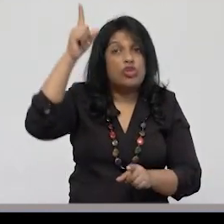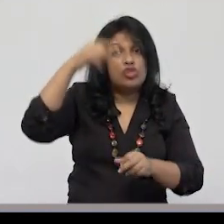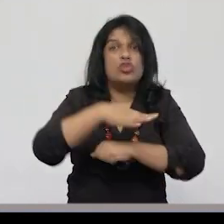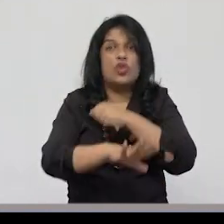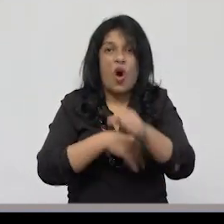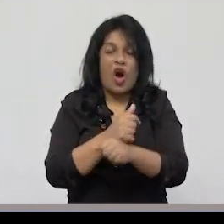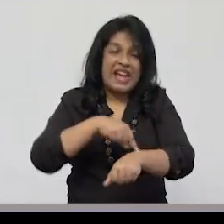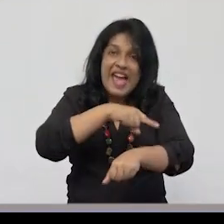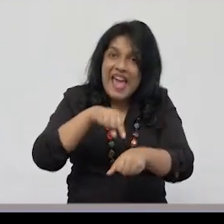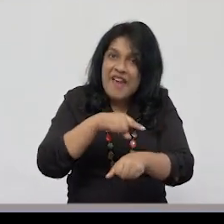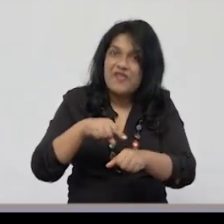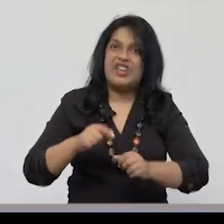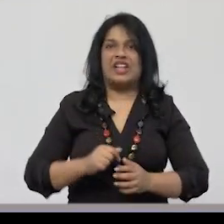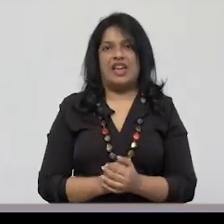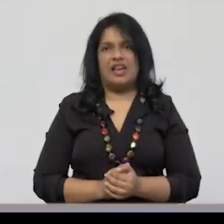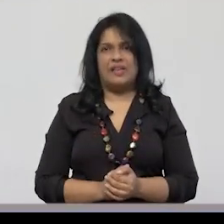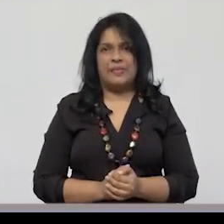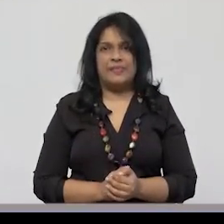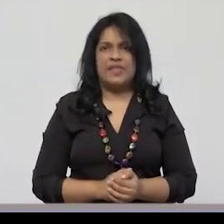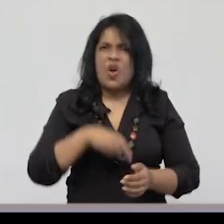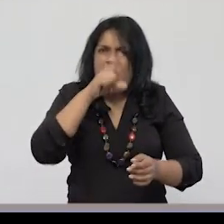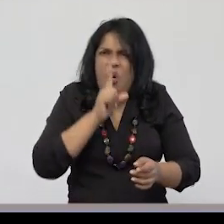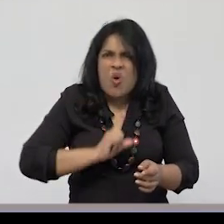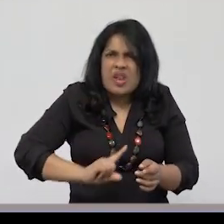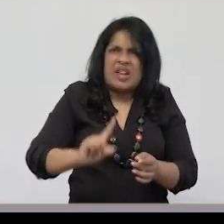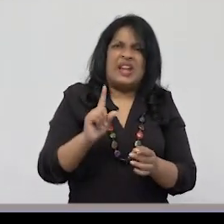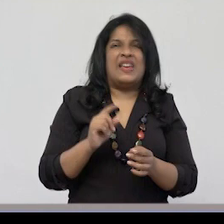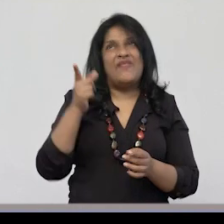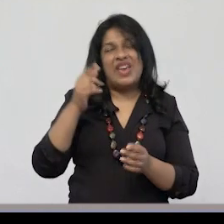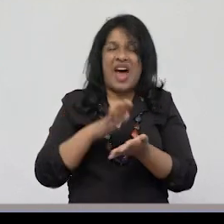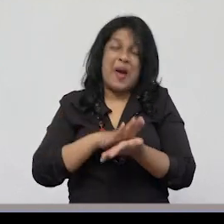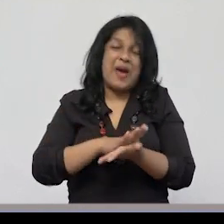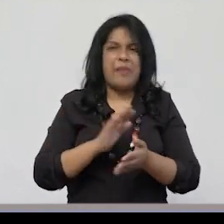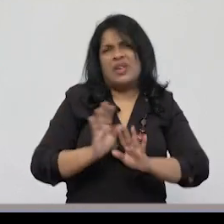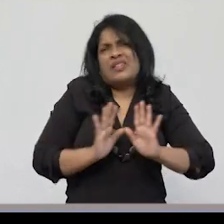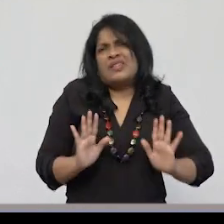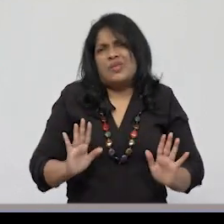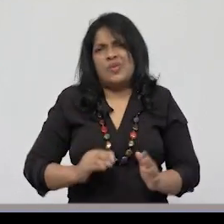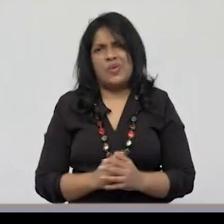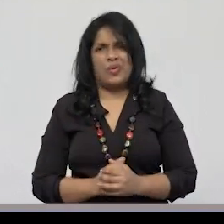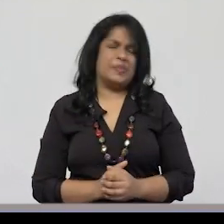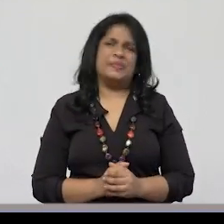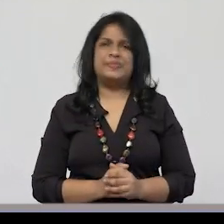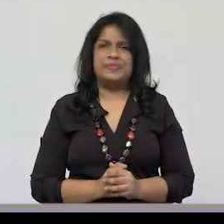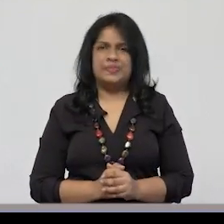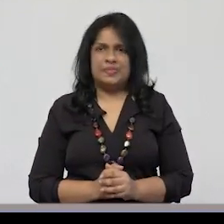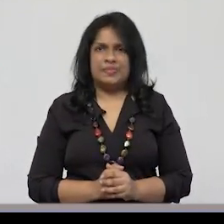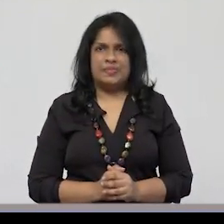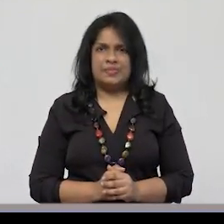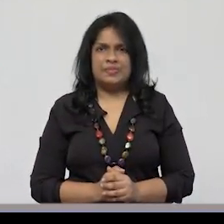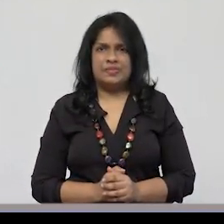so wonderful. You're great. Now, can I have that 5,000? No, I want him to love me when he doesn't want